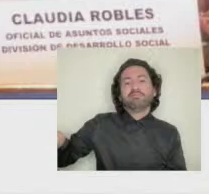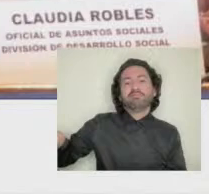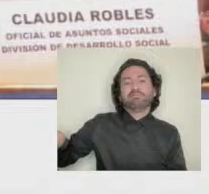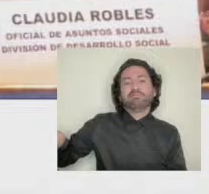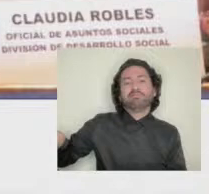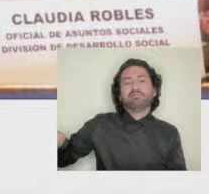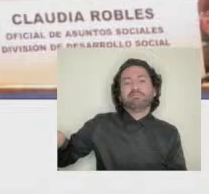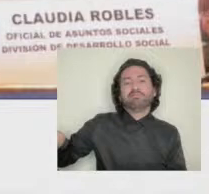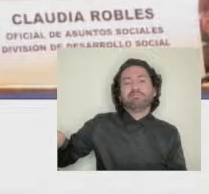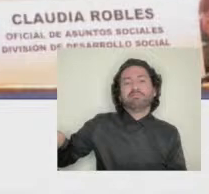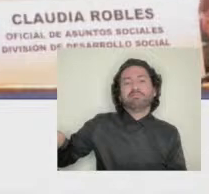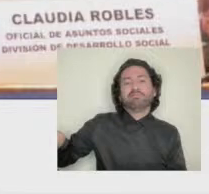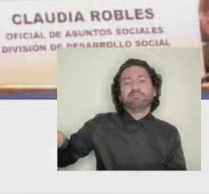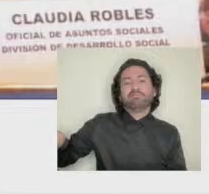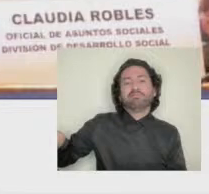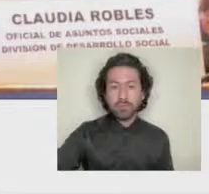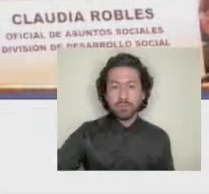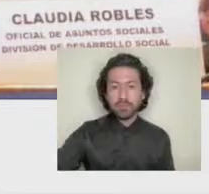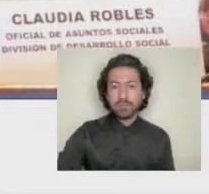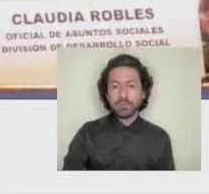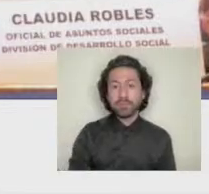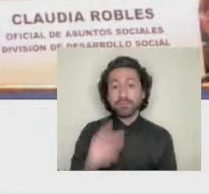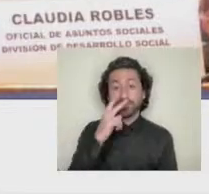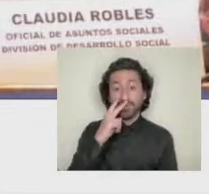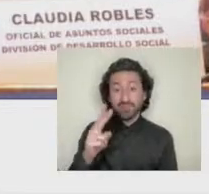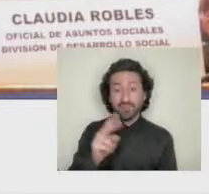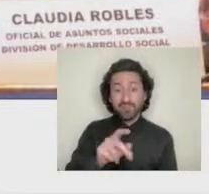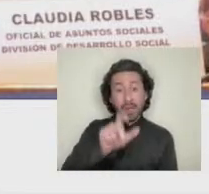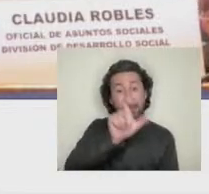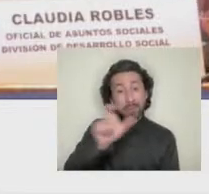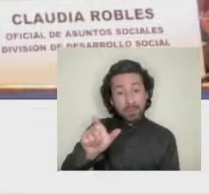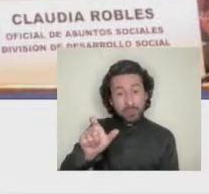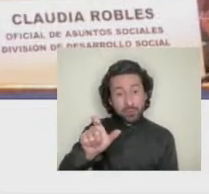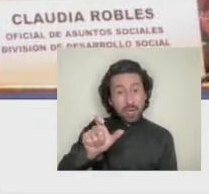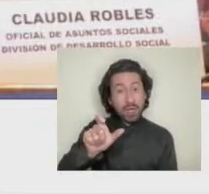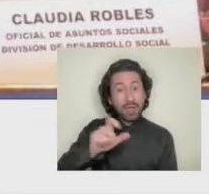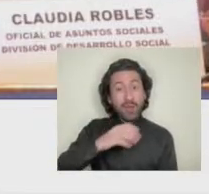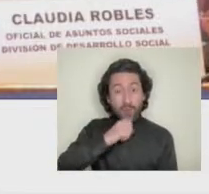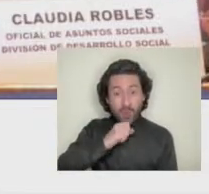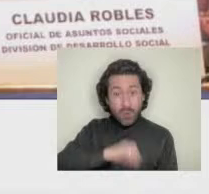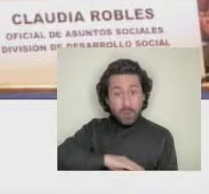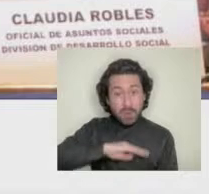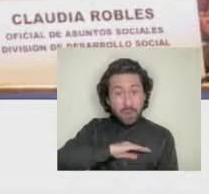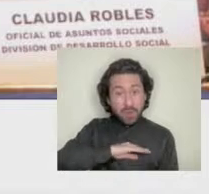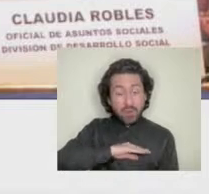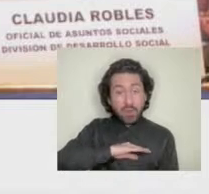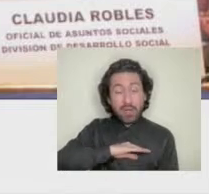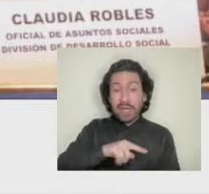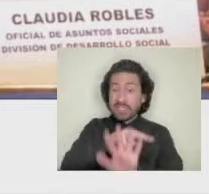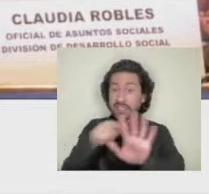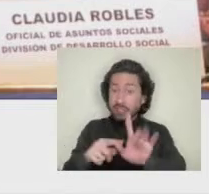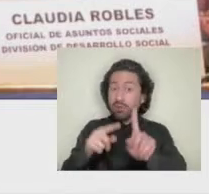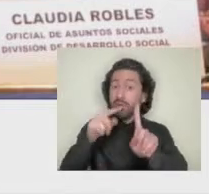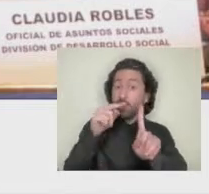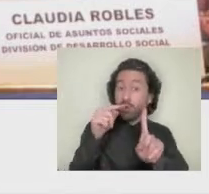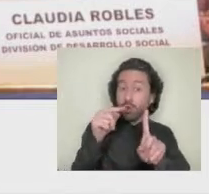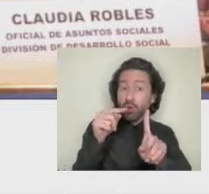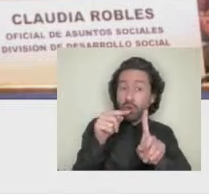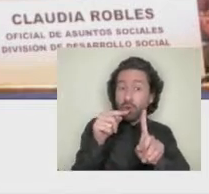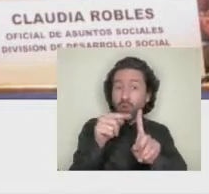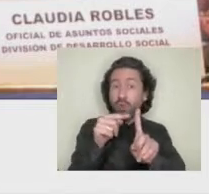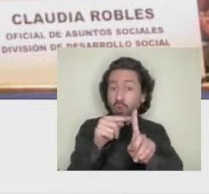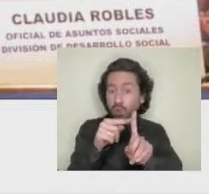of the benefits of pension systems. And we see how a fifth of older persons had pensions below the poverty line